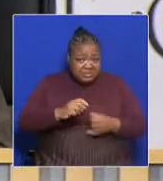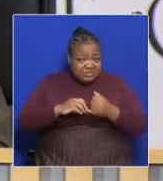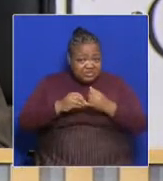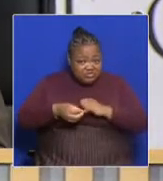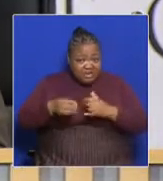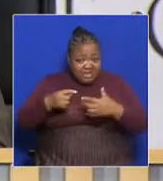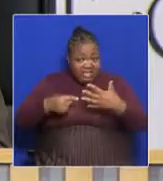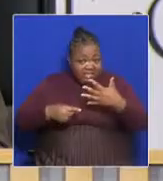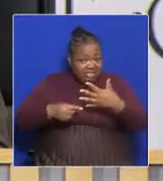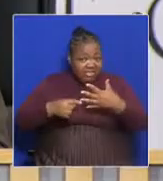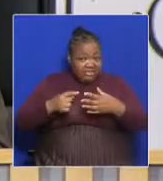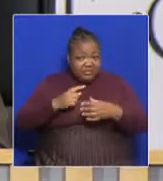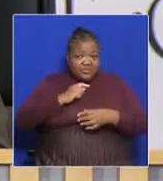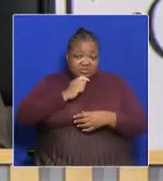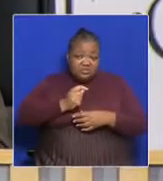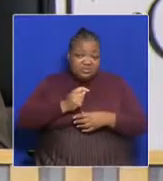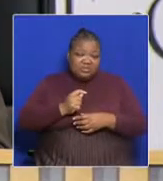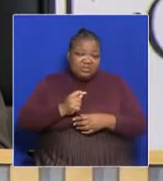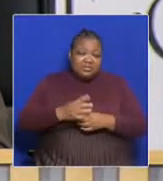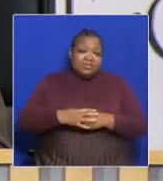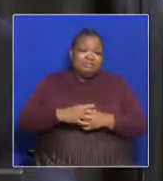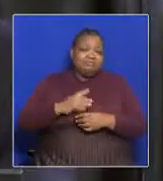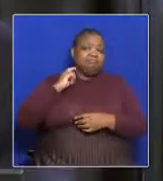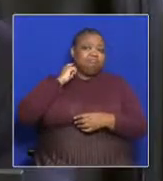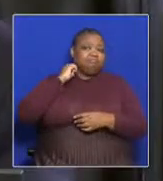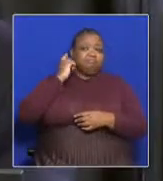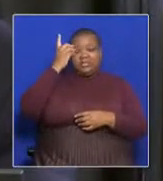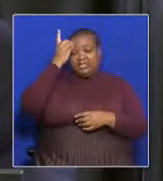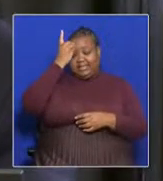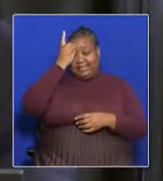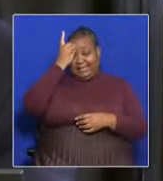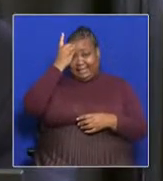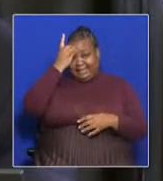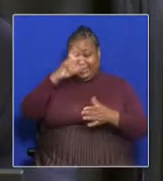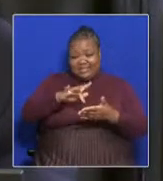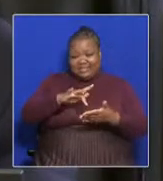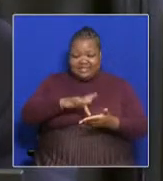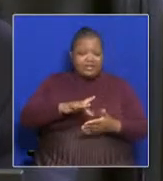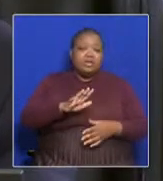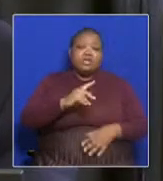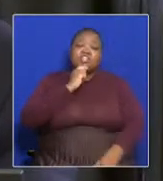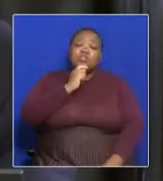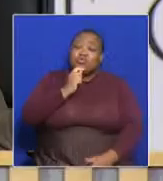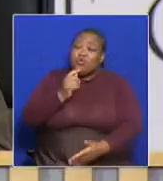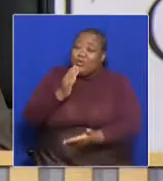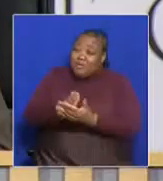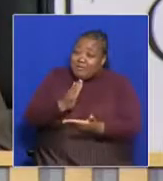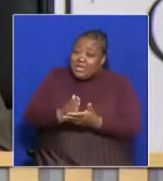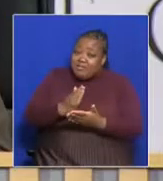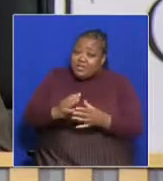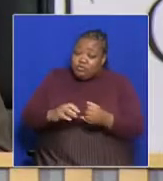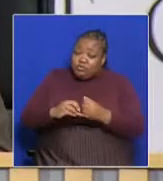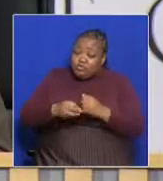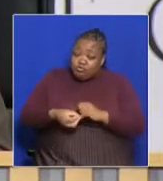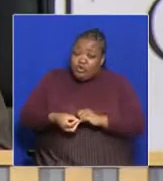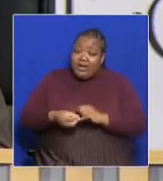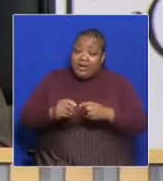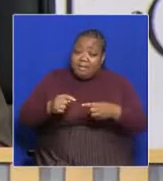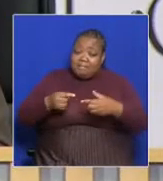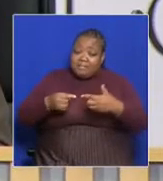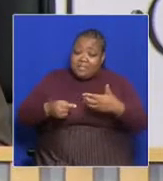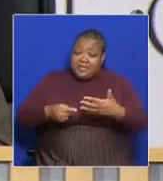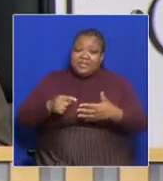In my mind, Durban Central was out and Was it true, factually, that you had exhausted all avenues? You've already said you had